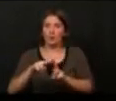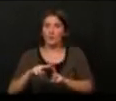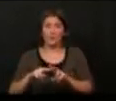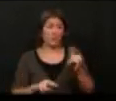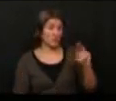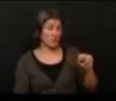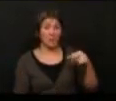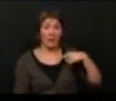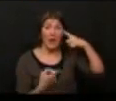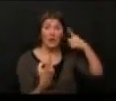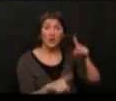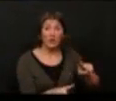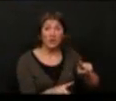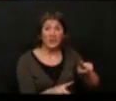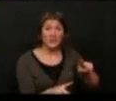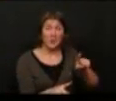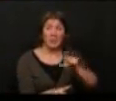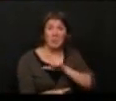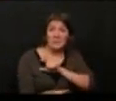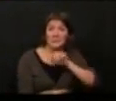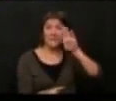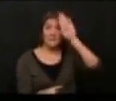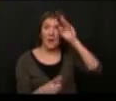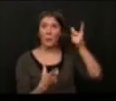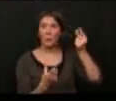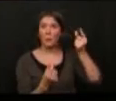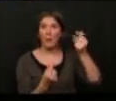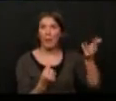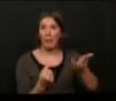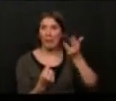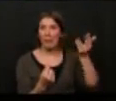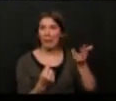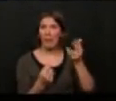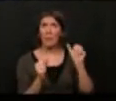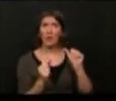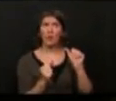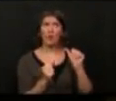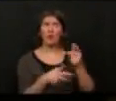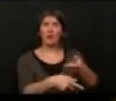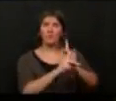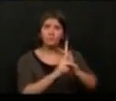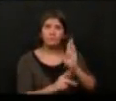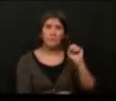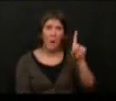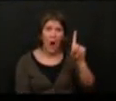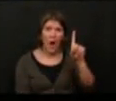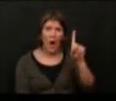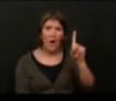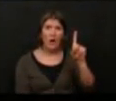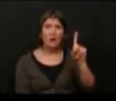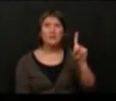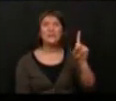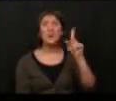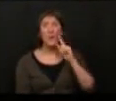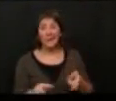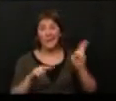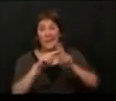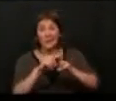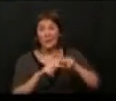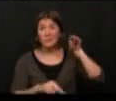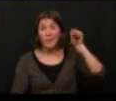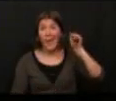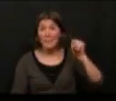how we deal with police fire. It's obviously, if we take out a bond, it's going to increase the bottom line. I do agree